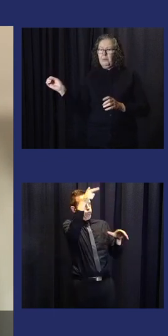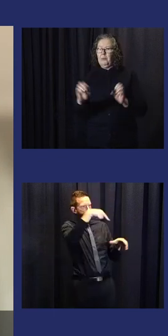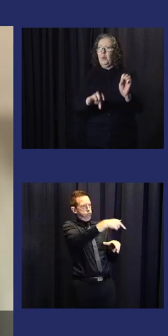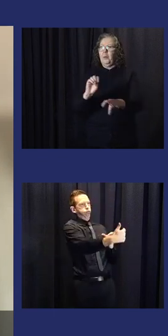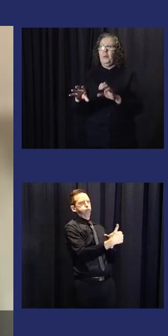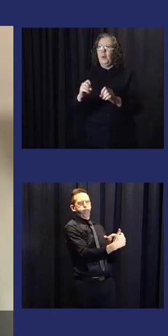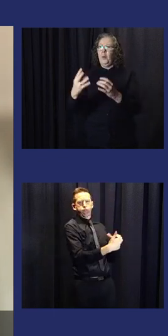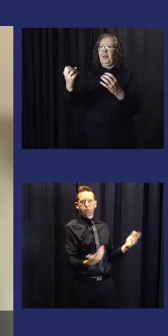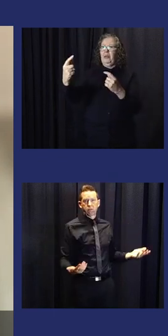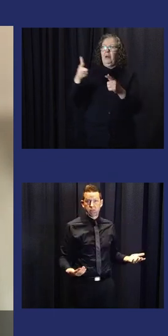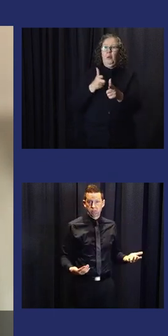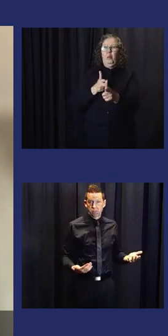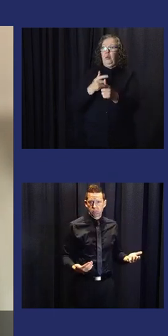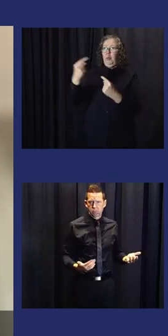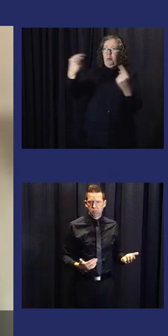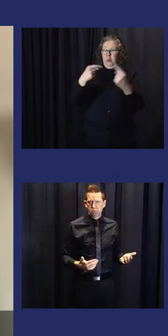sitting ducks to